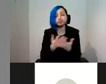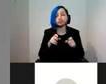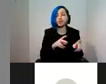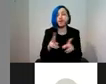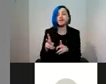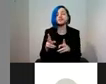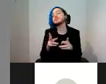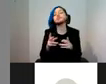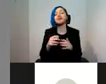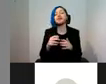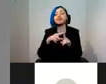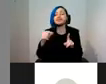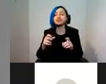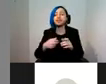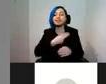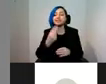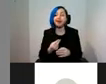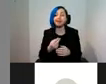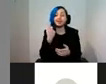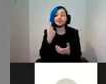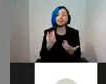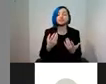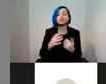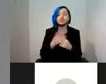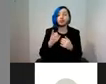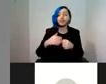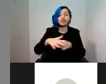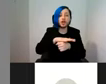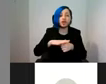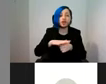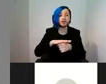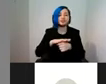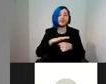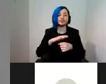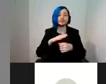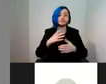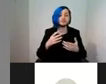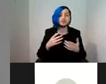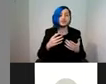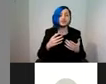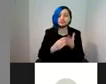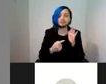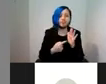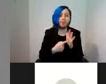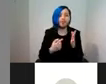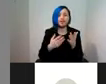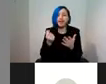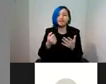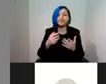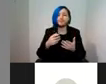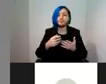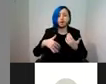understood. Digital objects have complex distributed and collective authorship and we really want to be able to understand what that means for